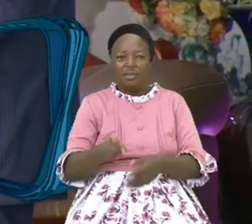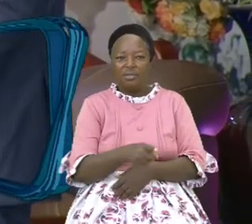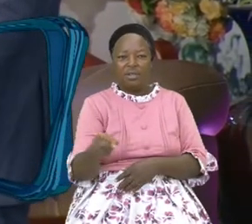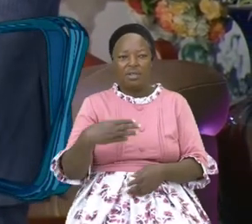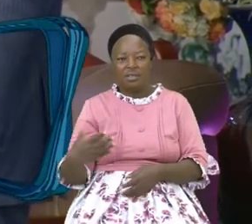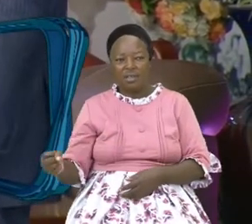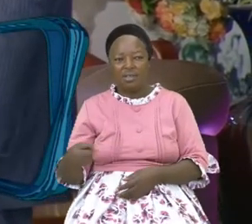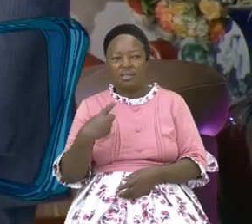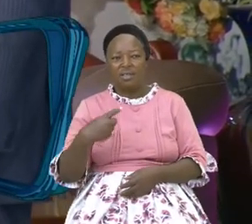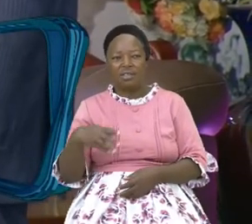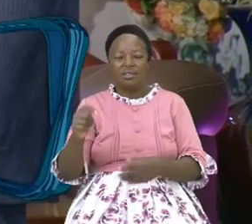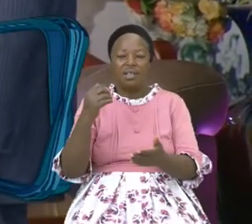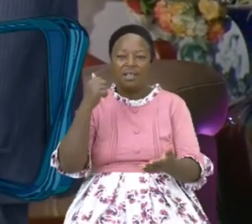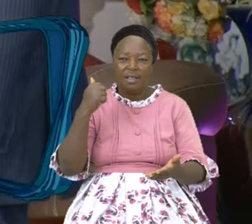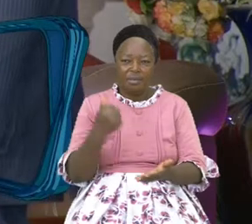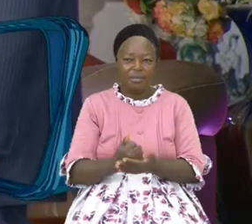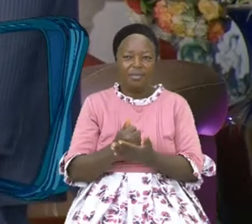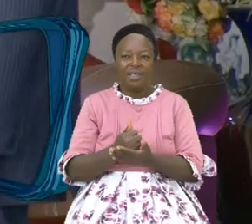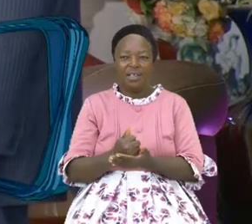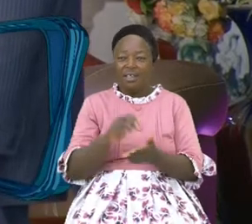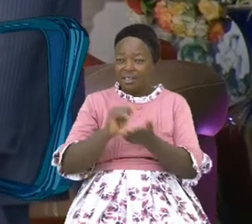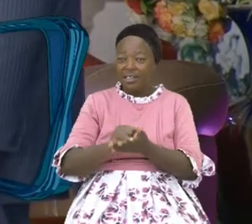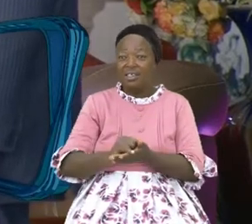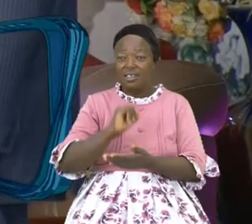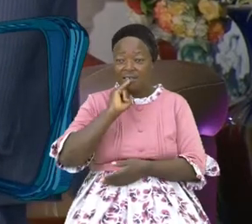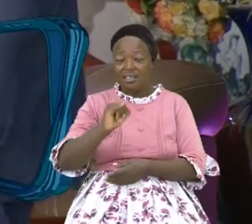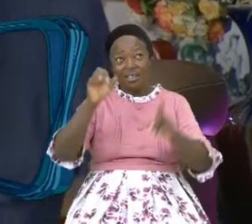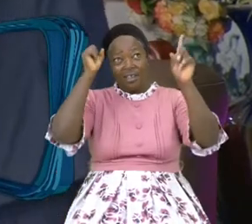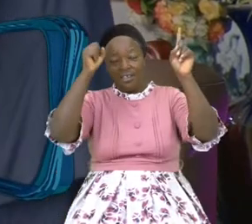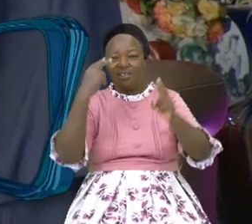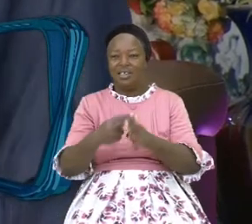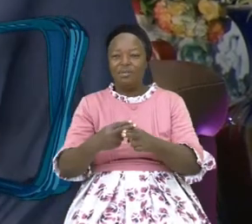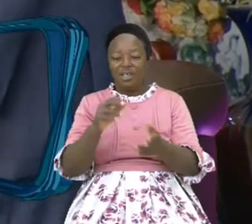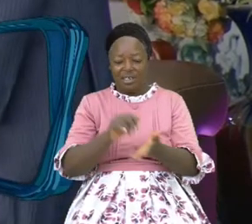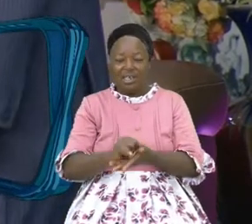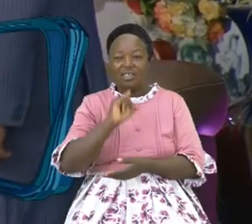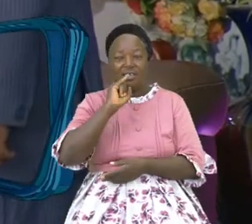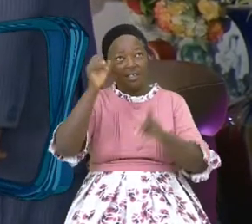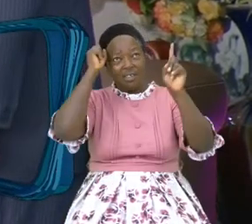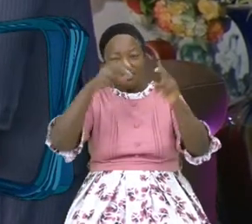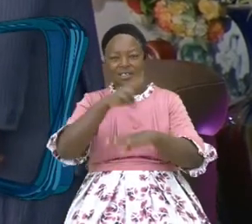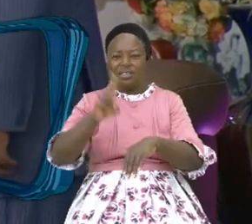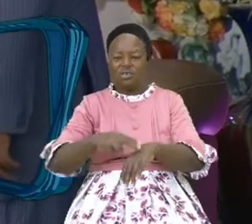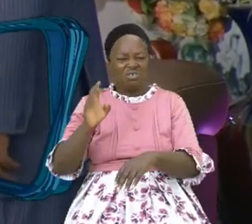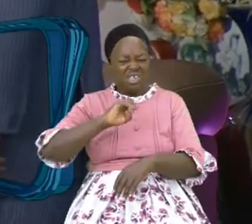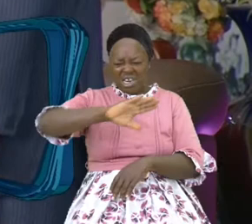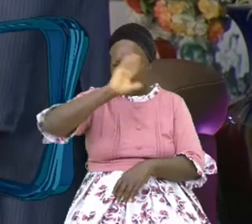the amen. That's his name, that's his nature. He never contradicts